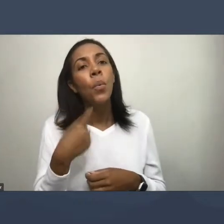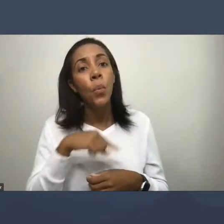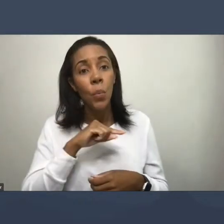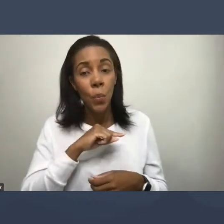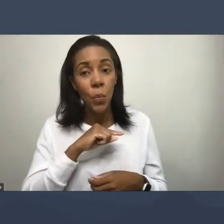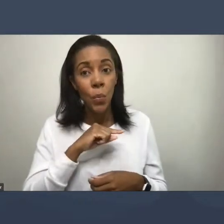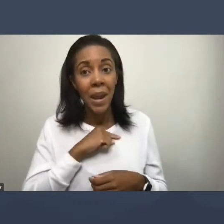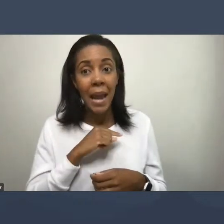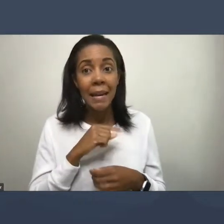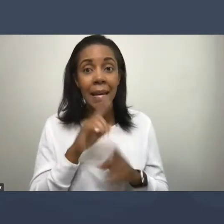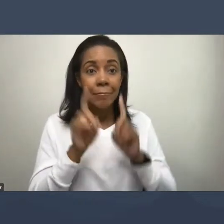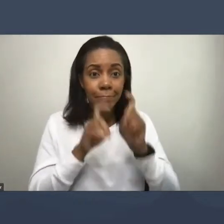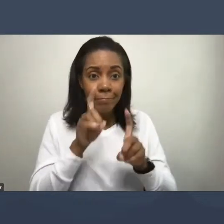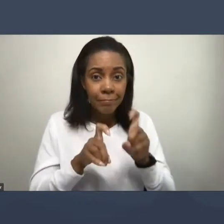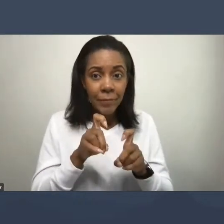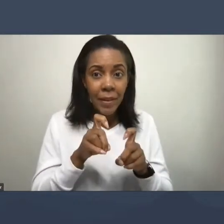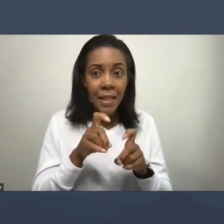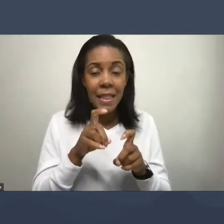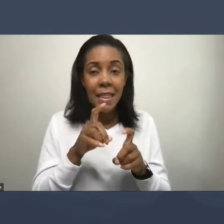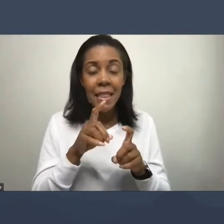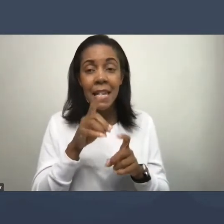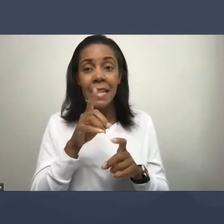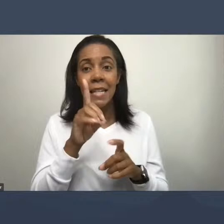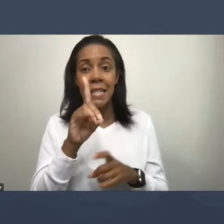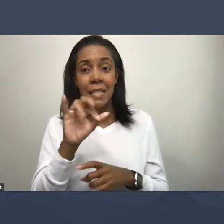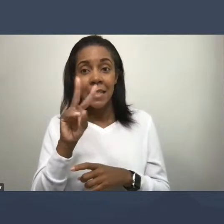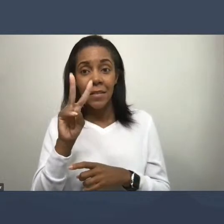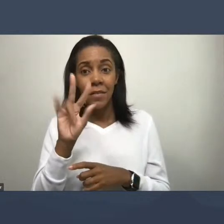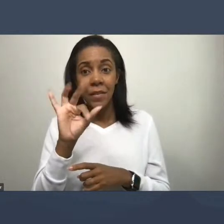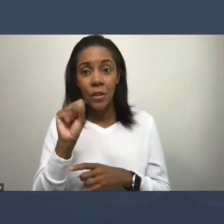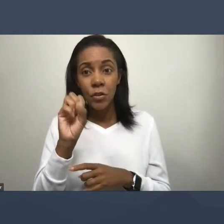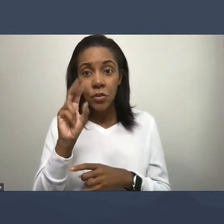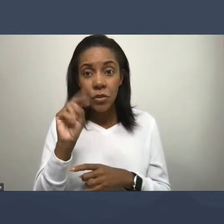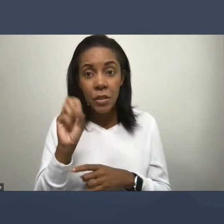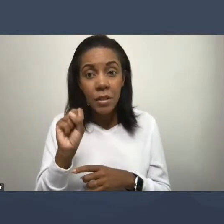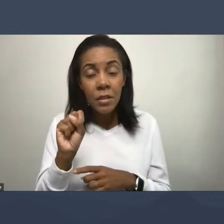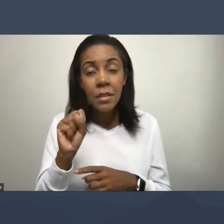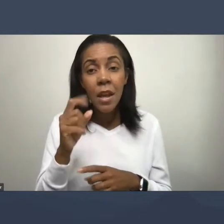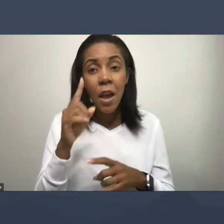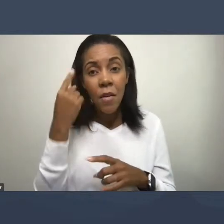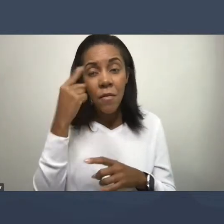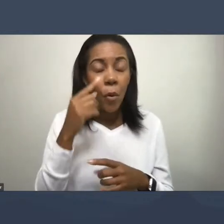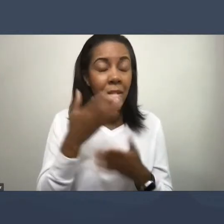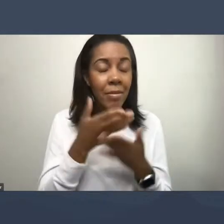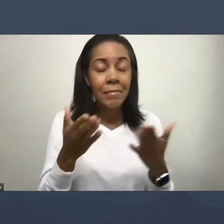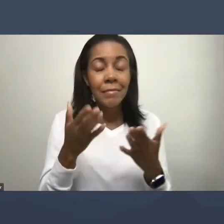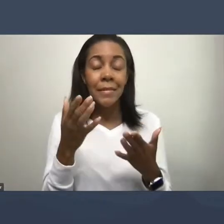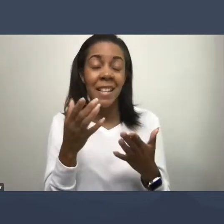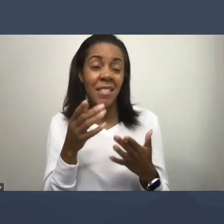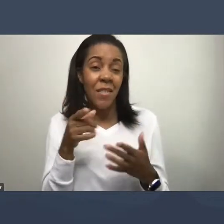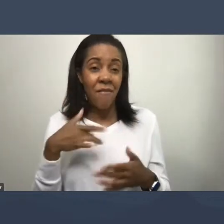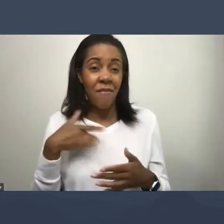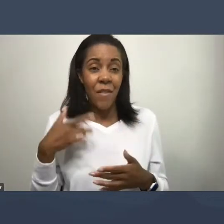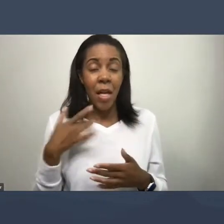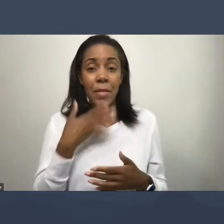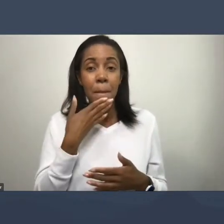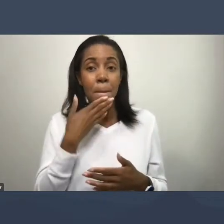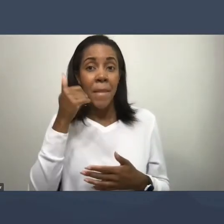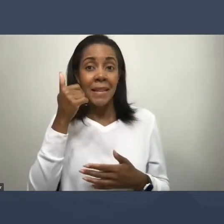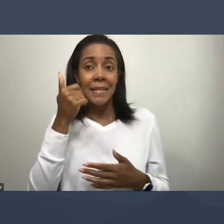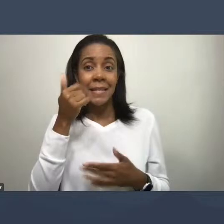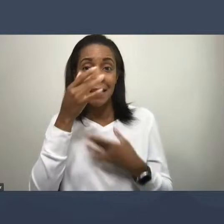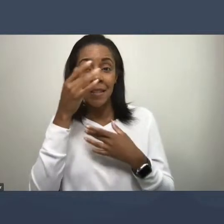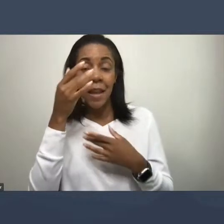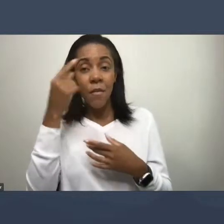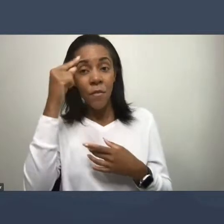polled the divisions for things that they might decide, believe that were in the best interest of the community. They came back to us